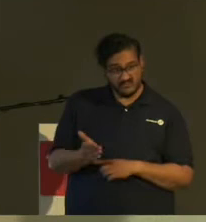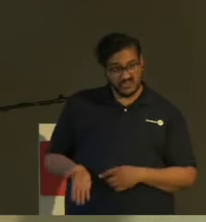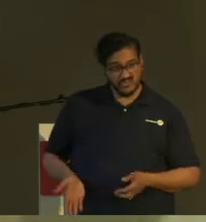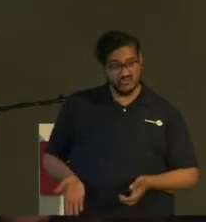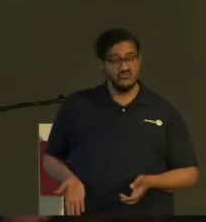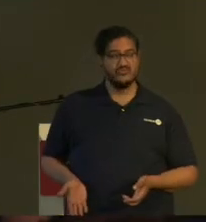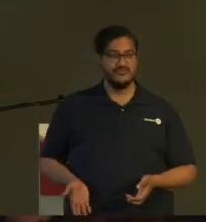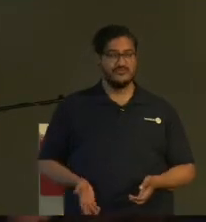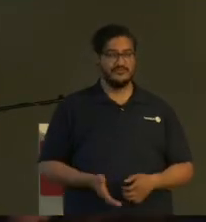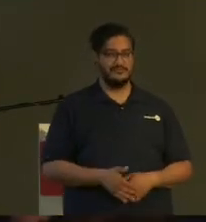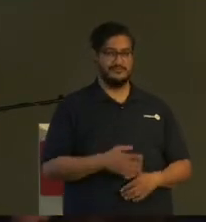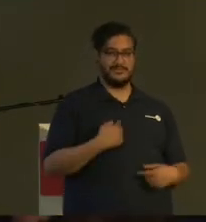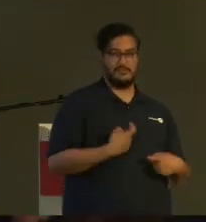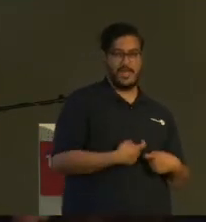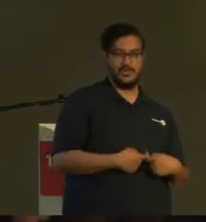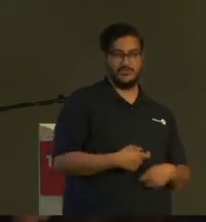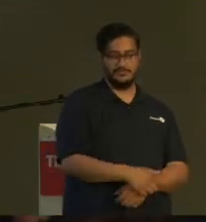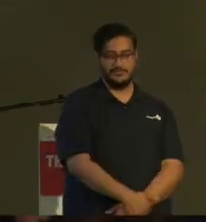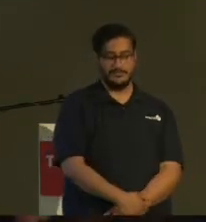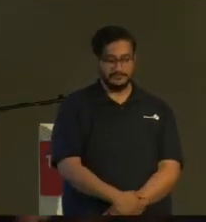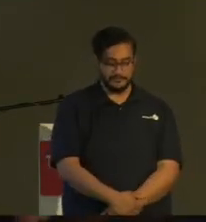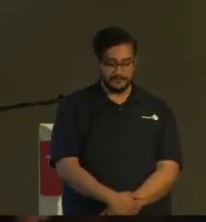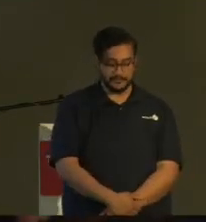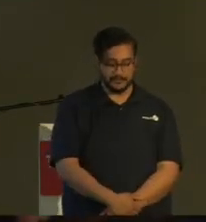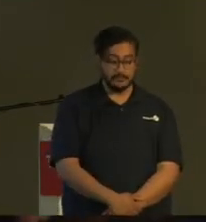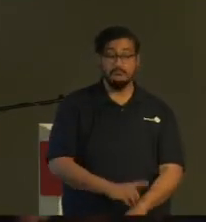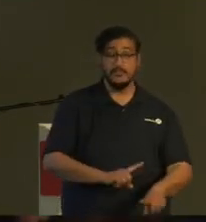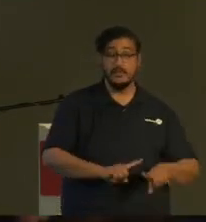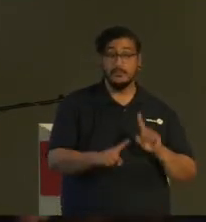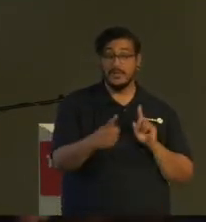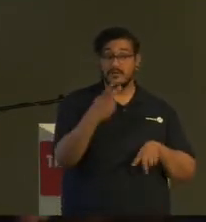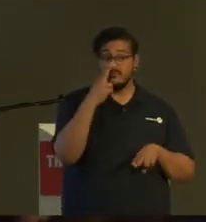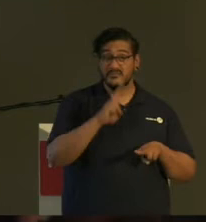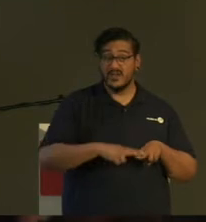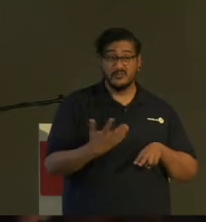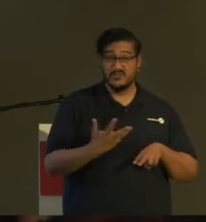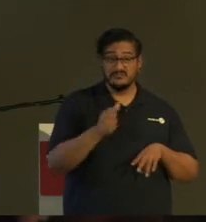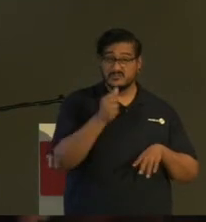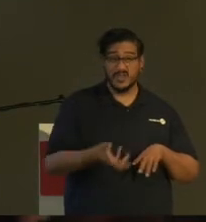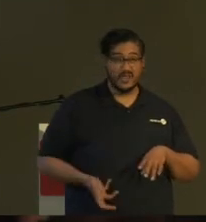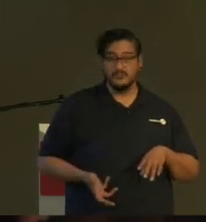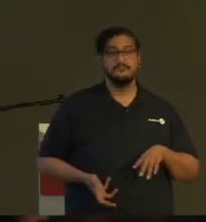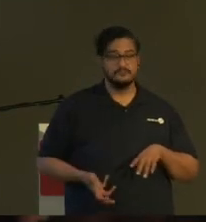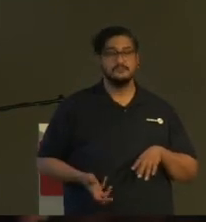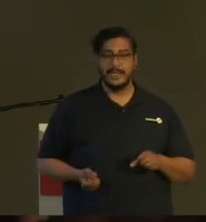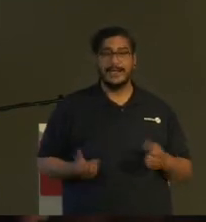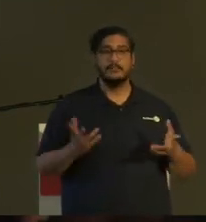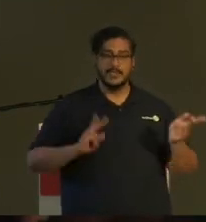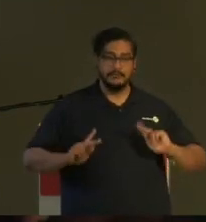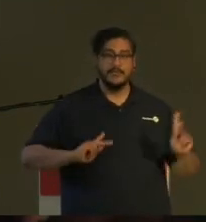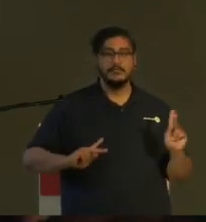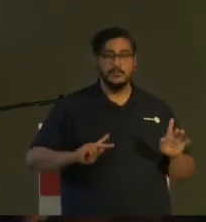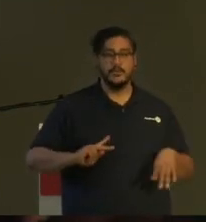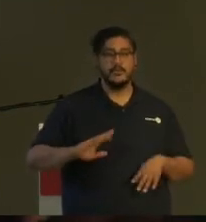Pero lo que sí no me parece ningún tipo de diversión es la cantidad cada vez mayor de personas que vienen a